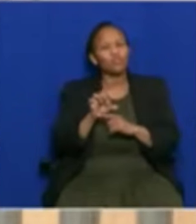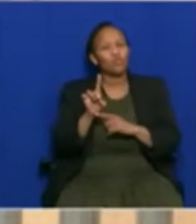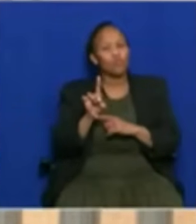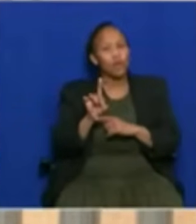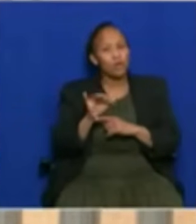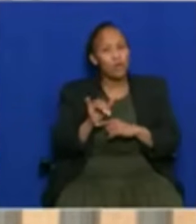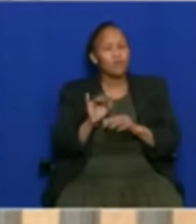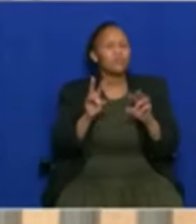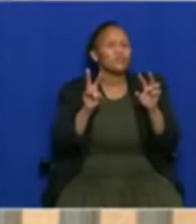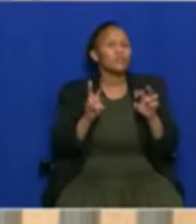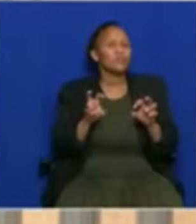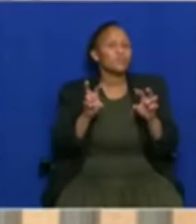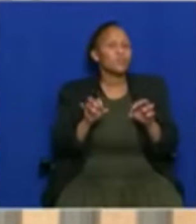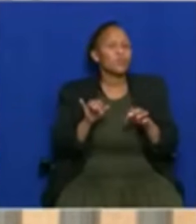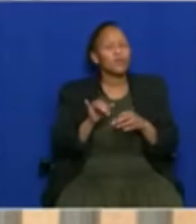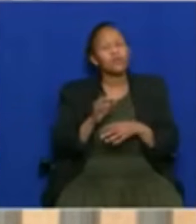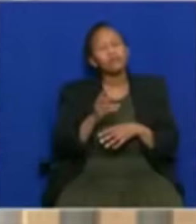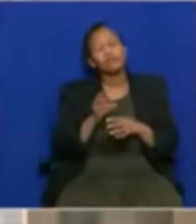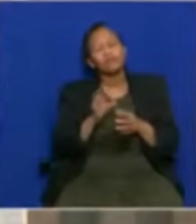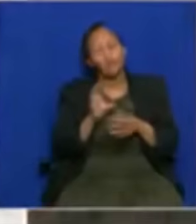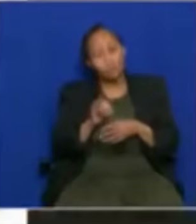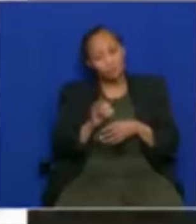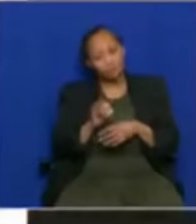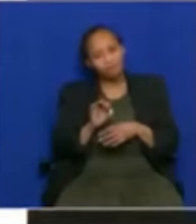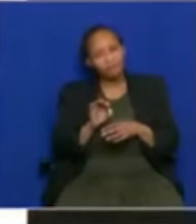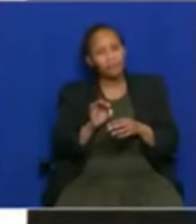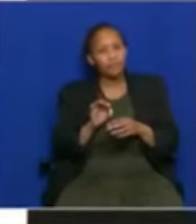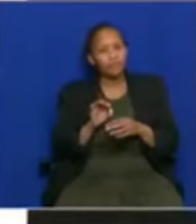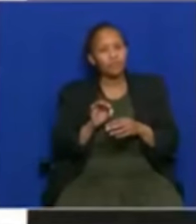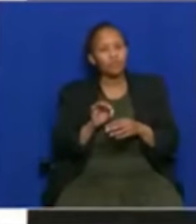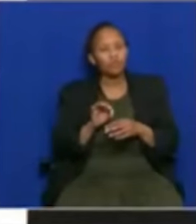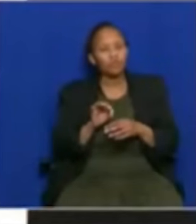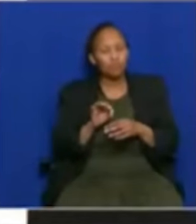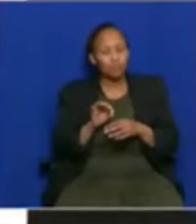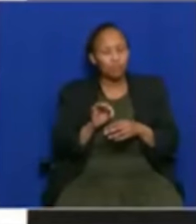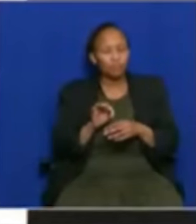So perhaps you may answer Commissioner Baloyi.